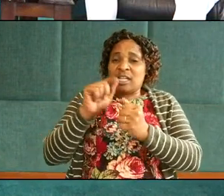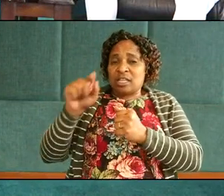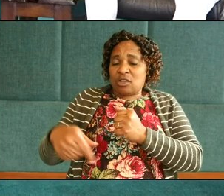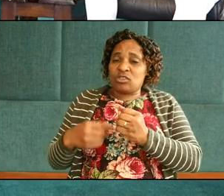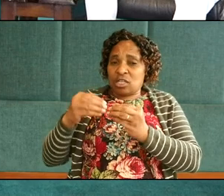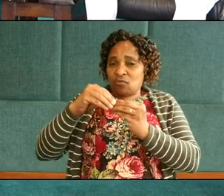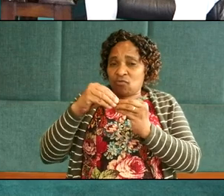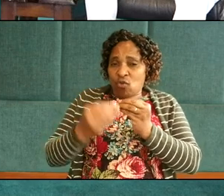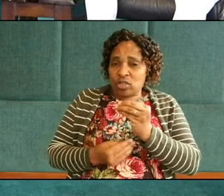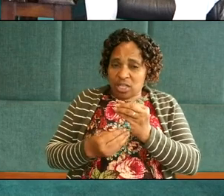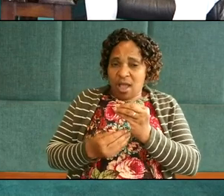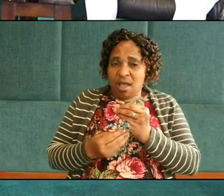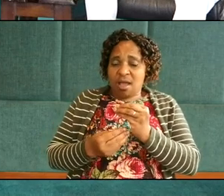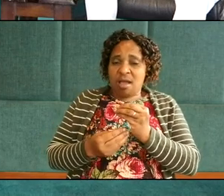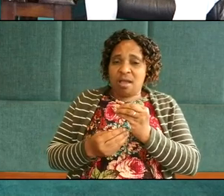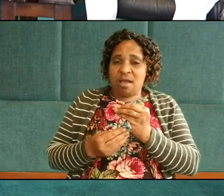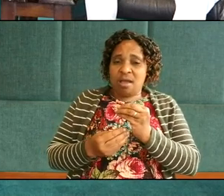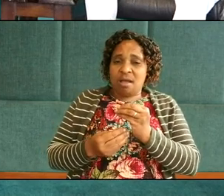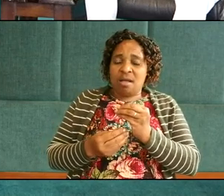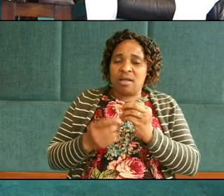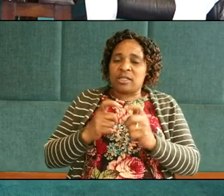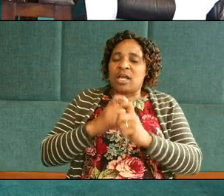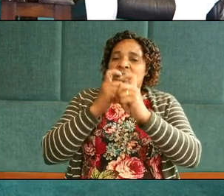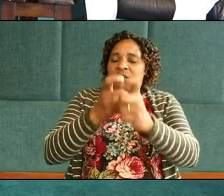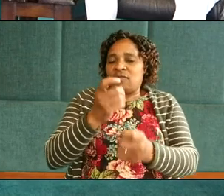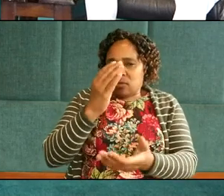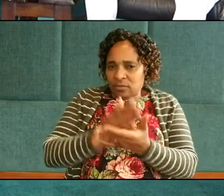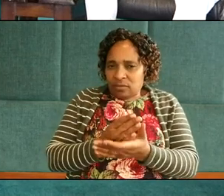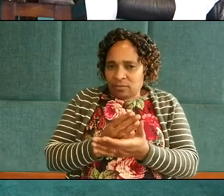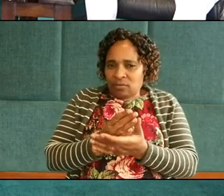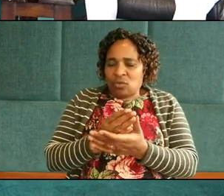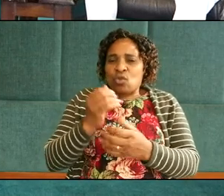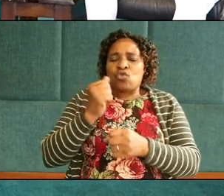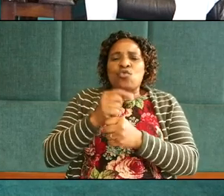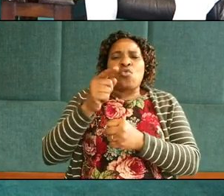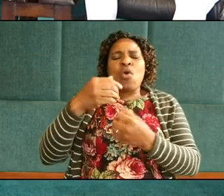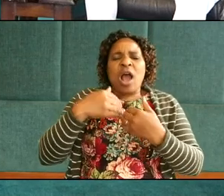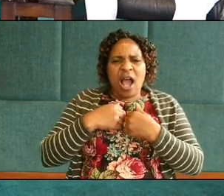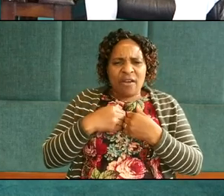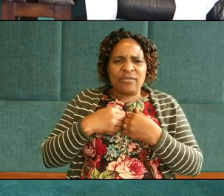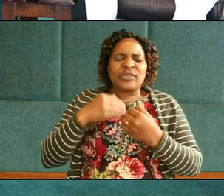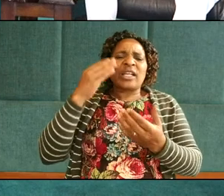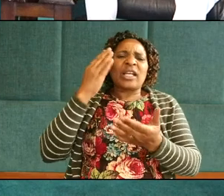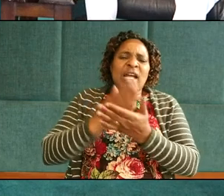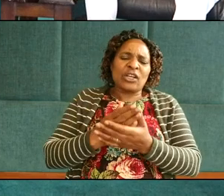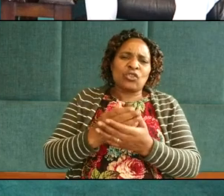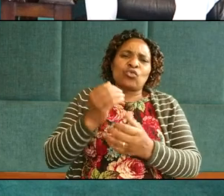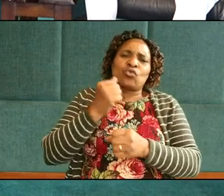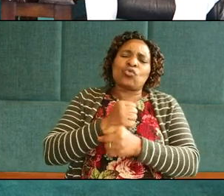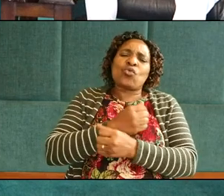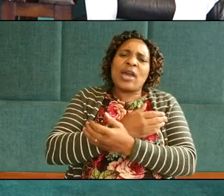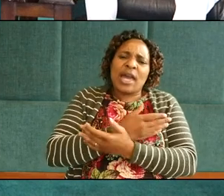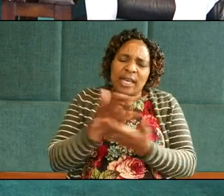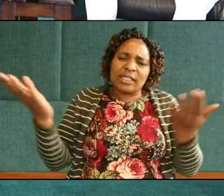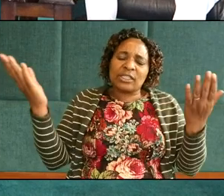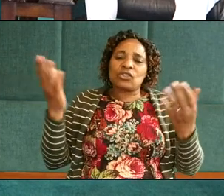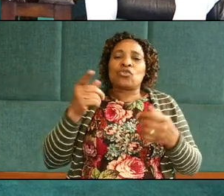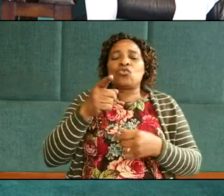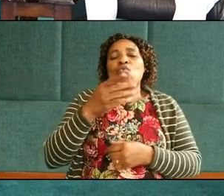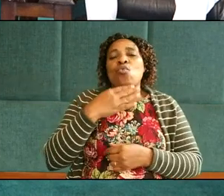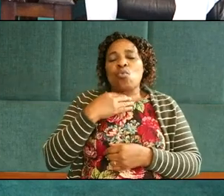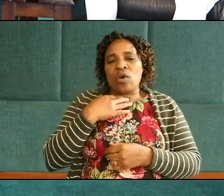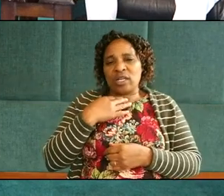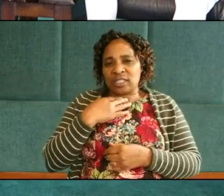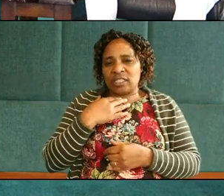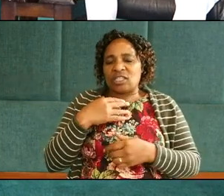voucher, it's a gift, right? Yeah. Do you have the right to do with it anything you want or